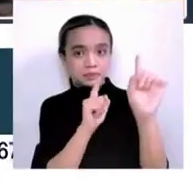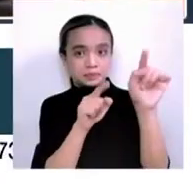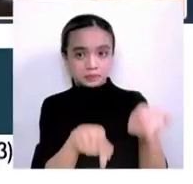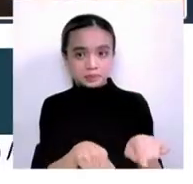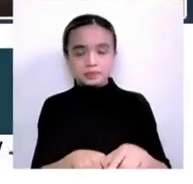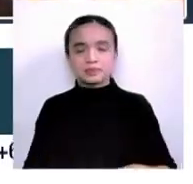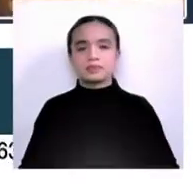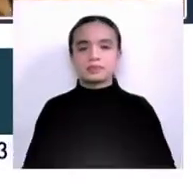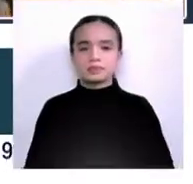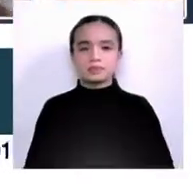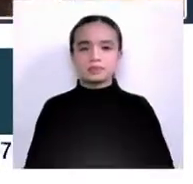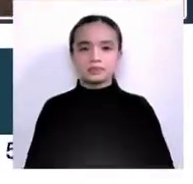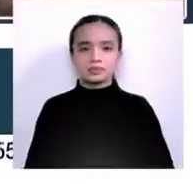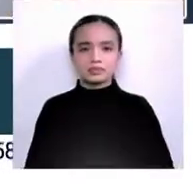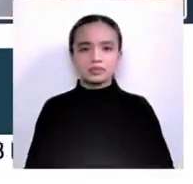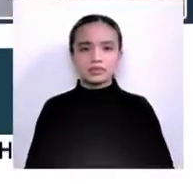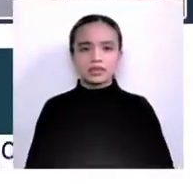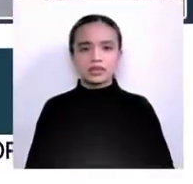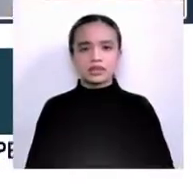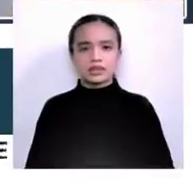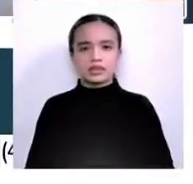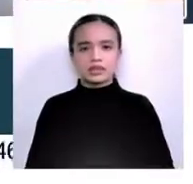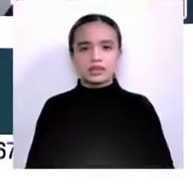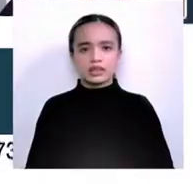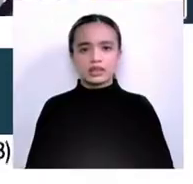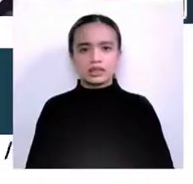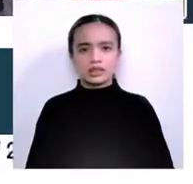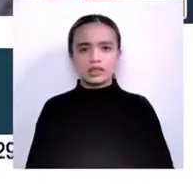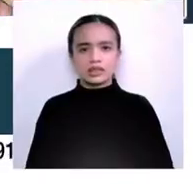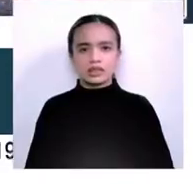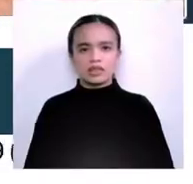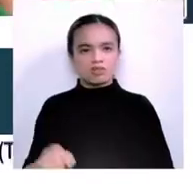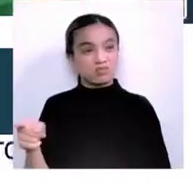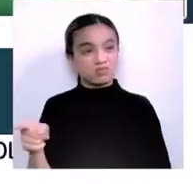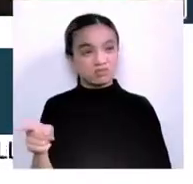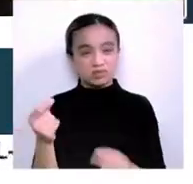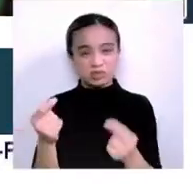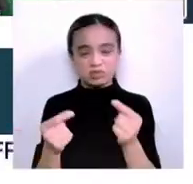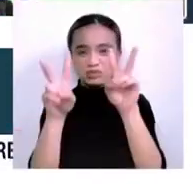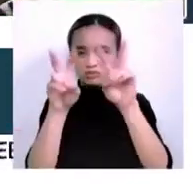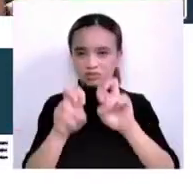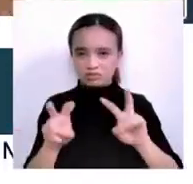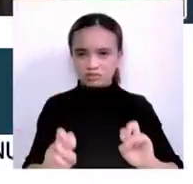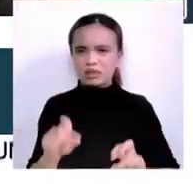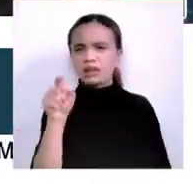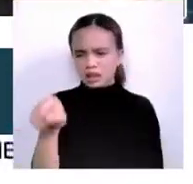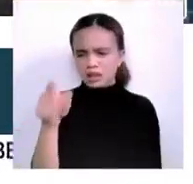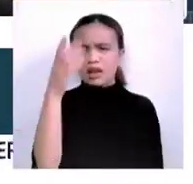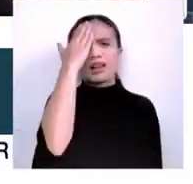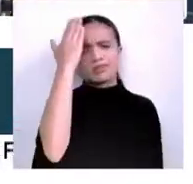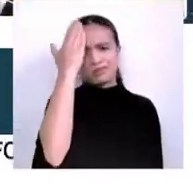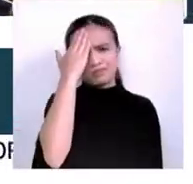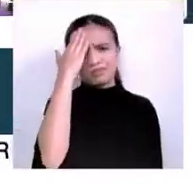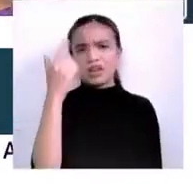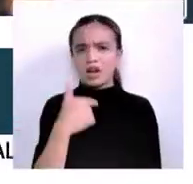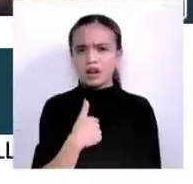If they only bothered to do their research, alam naman nila that I have done